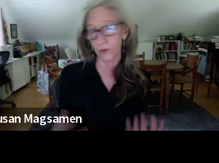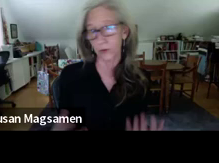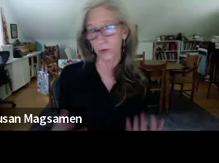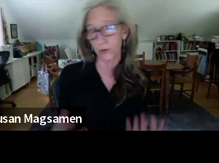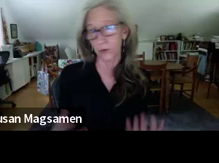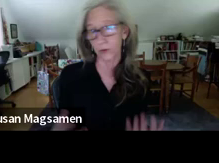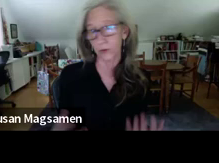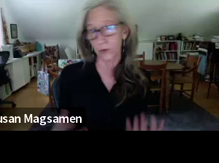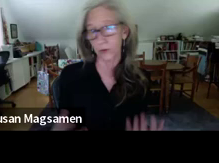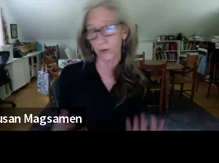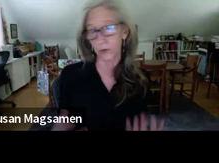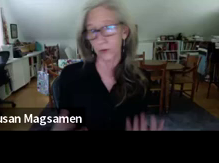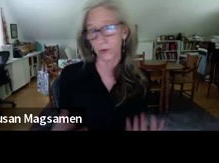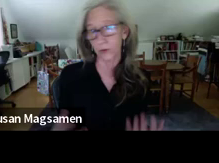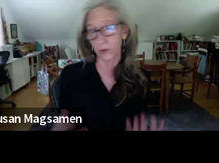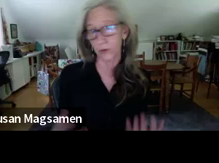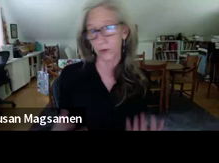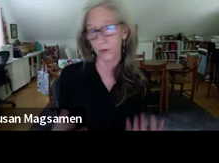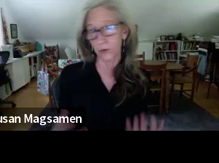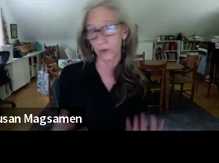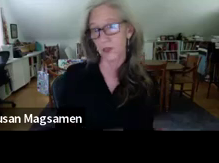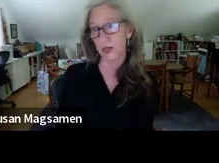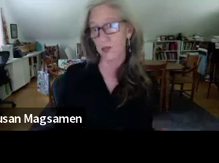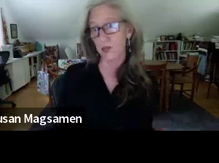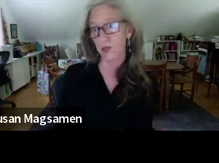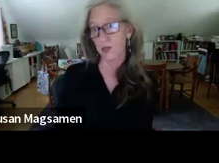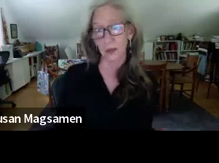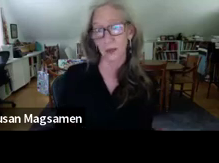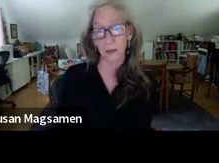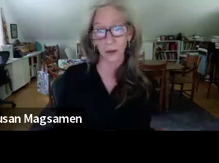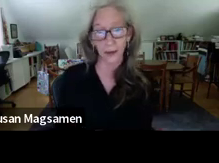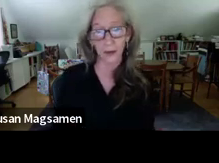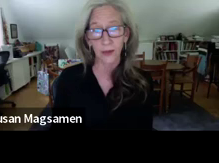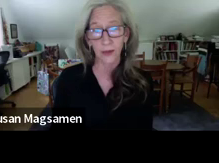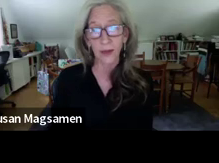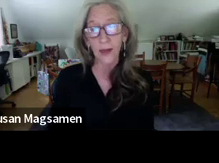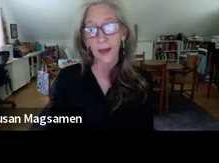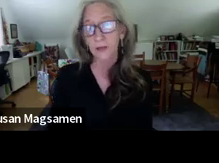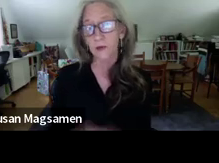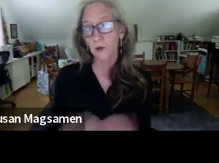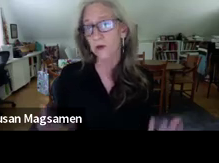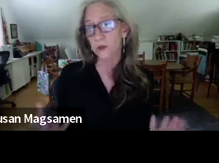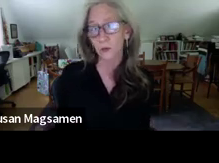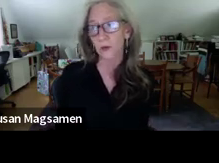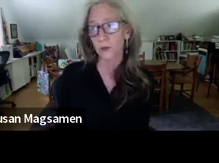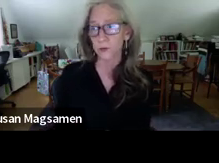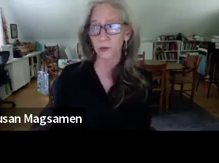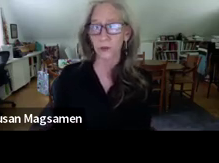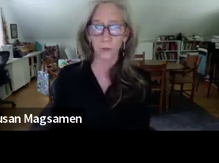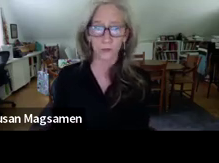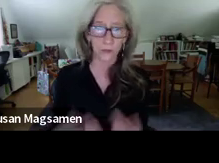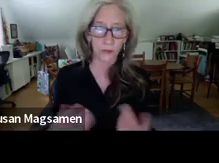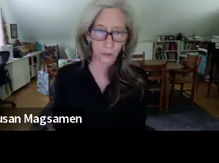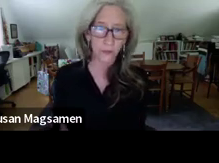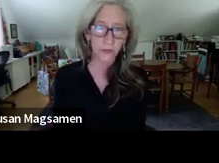And so our North Star is to ensure that they use the arts in many forms as part of mainstream education, medicine, and